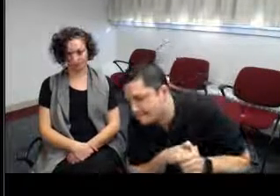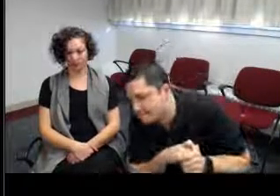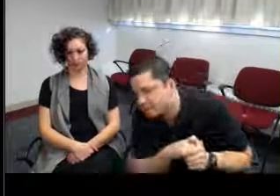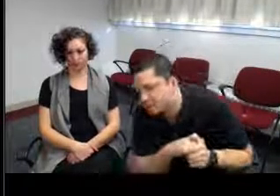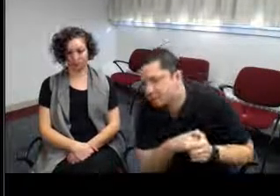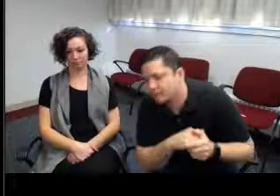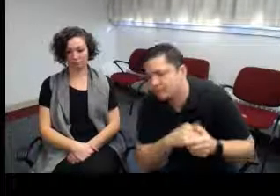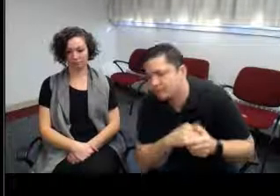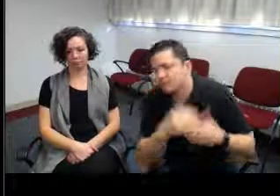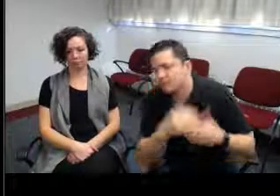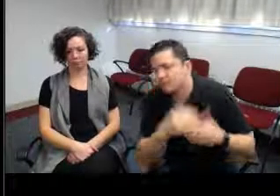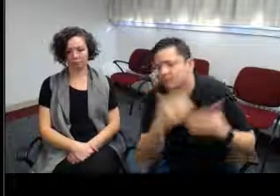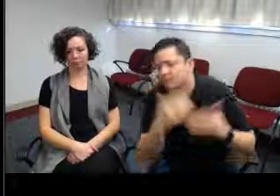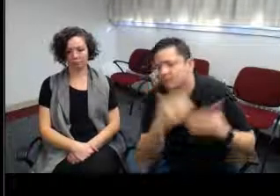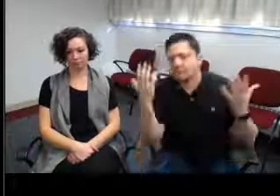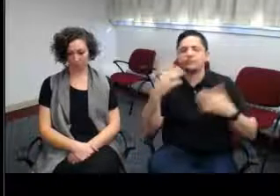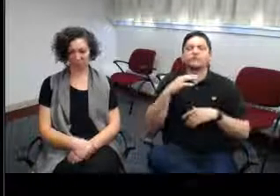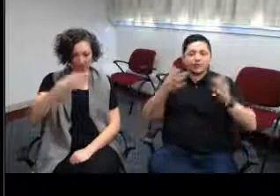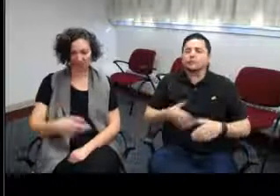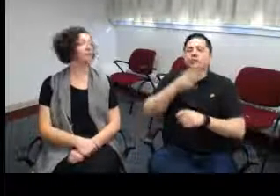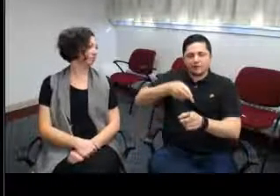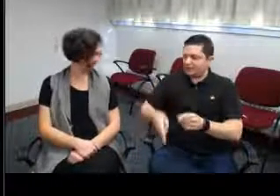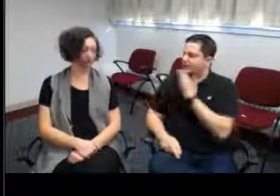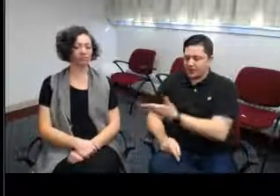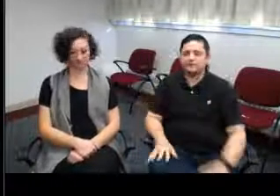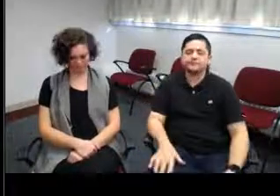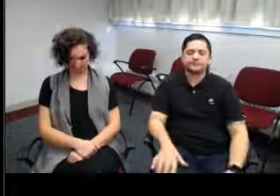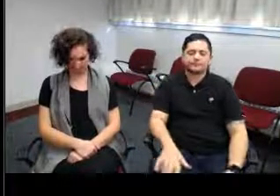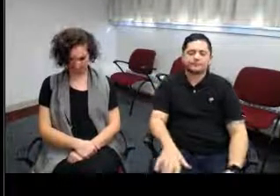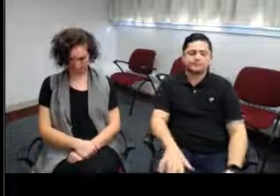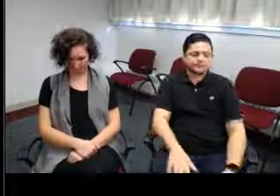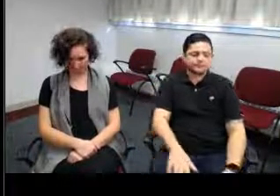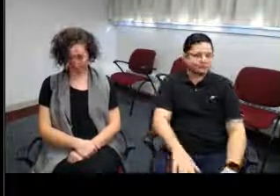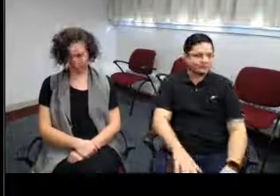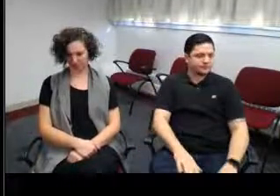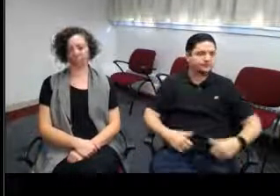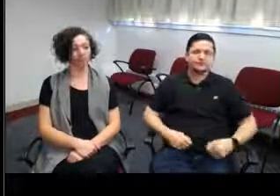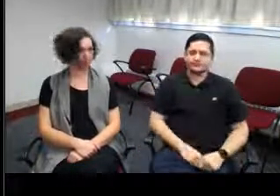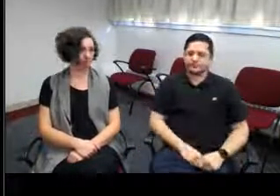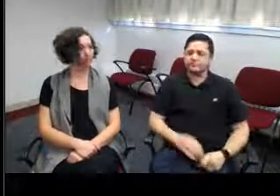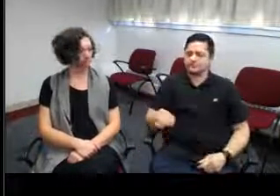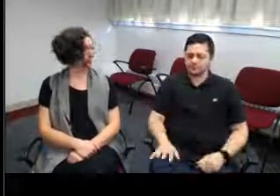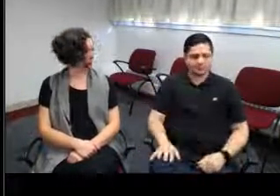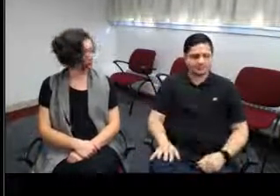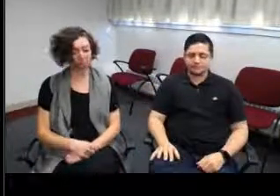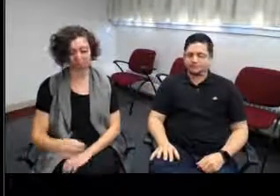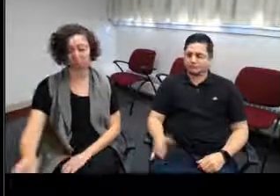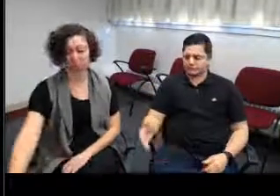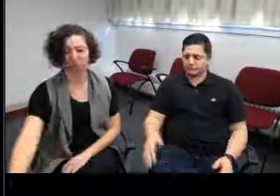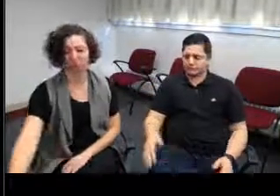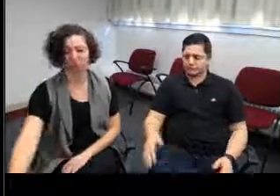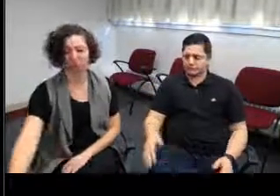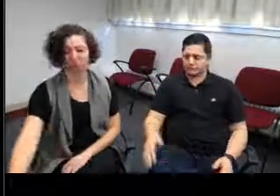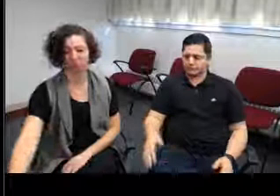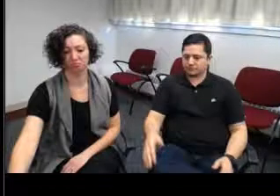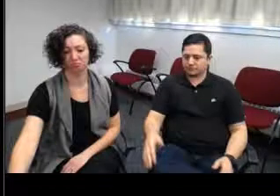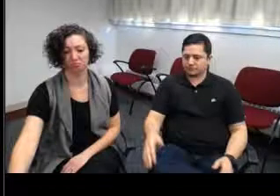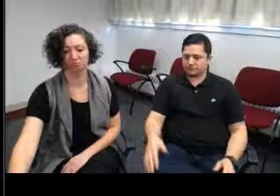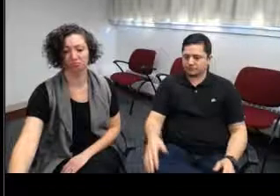deaf, deaf blind, hard of hearing. Yes, right, hard of hearing, signer, and those are more